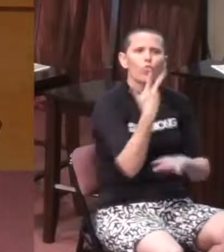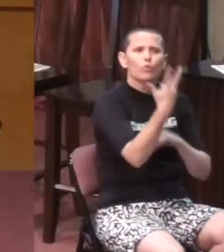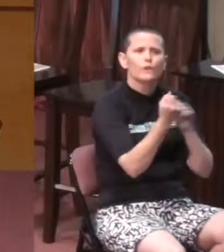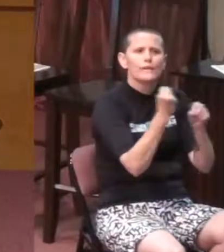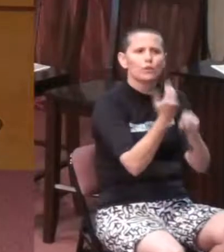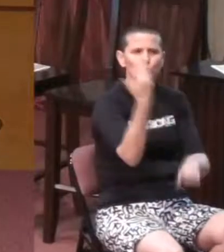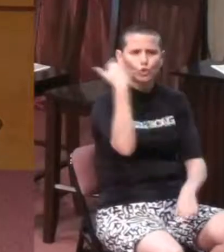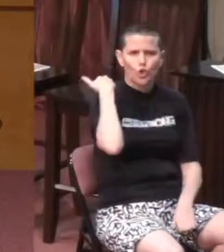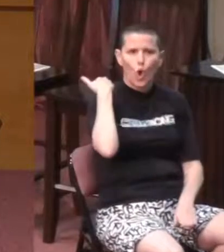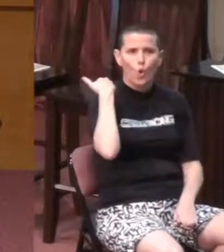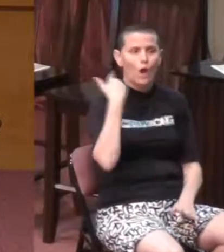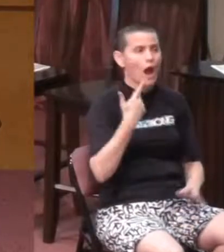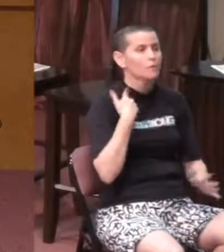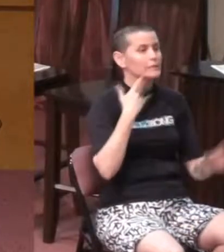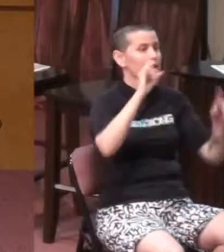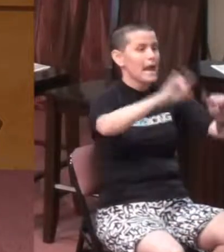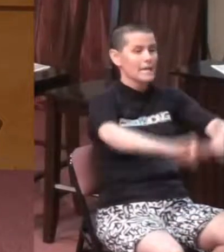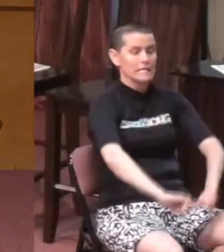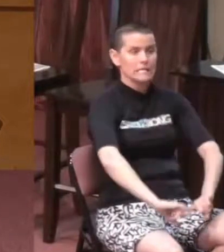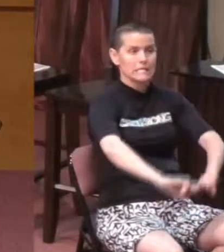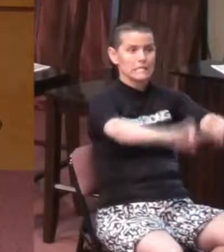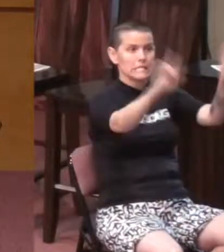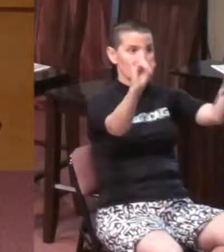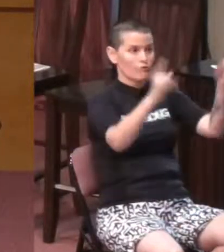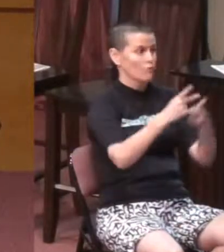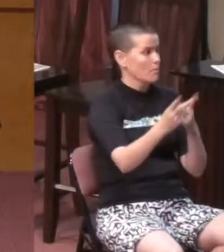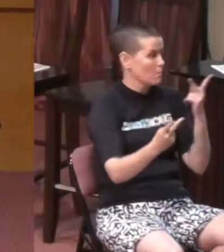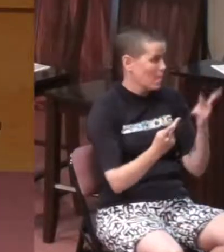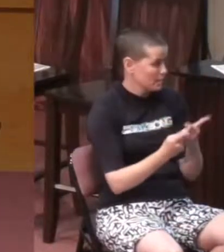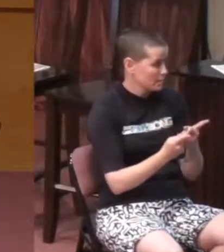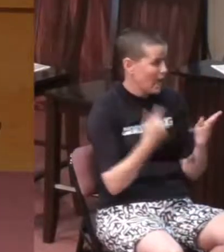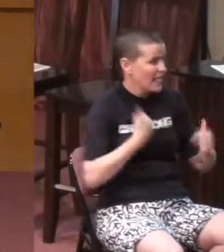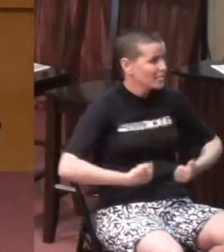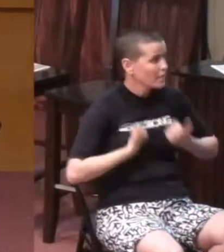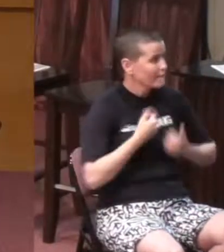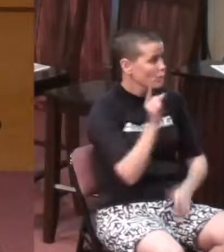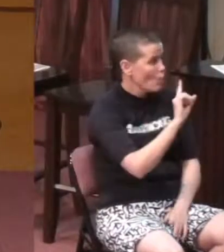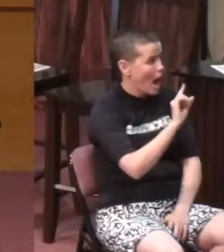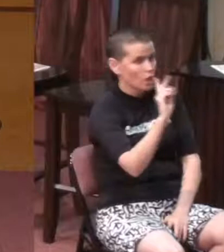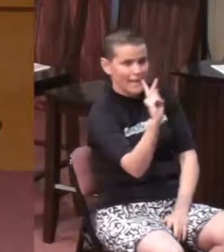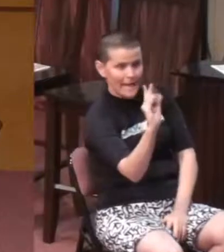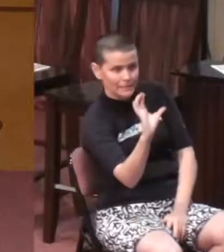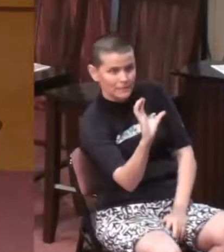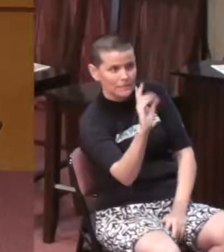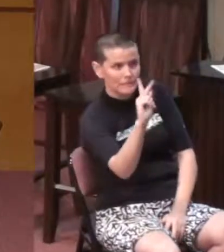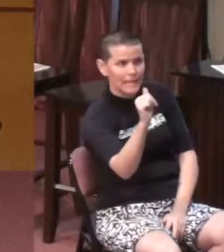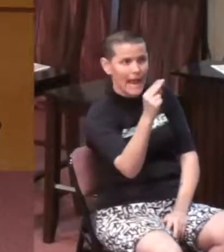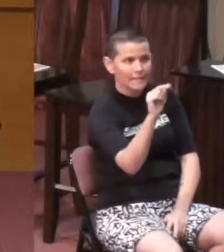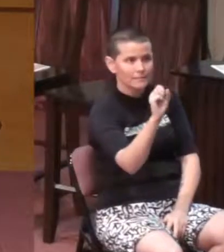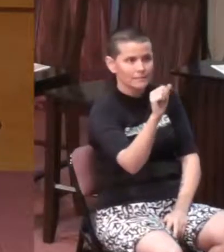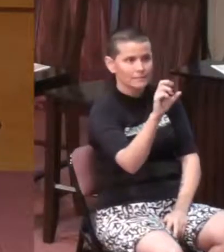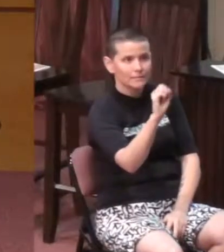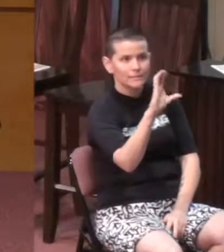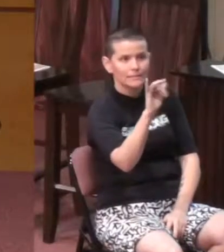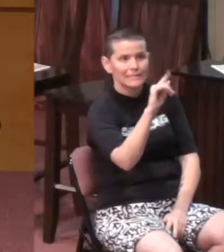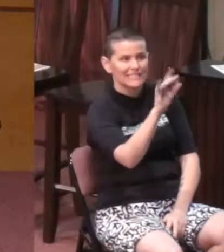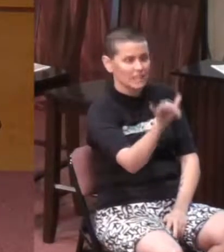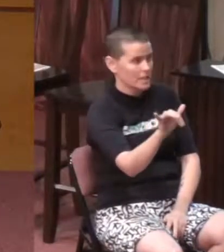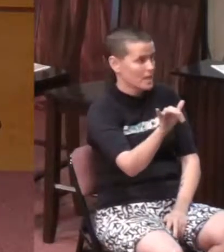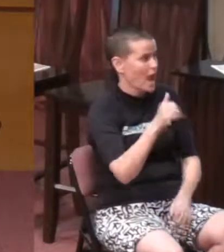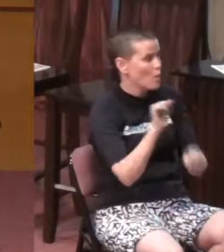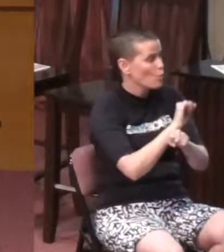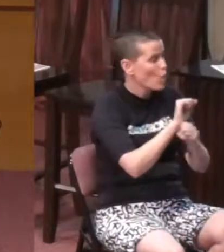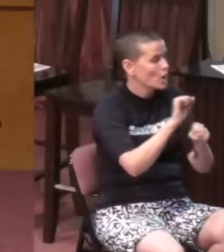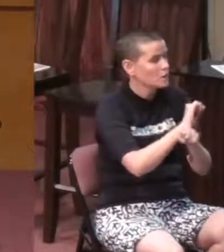in a whole different land. Yeah, I was in Kansas City, and I was working at Unity Worldwide Ministries. I smile at